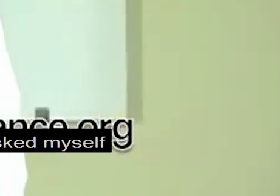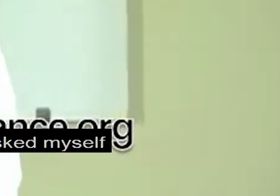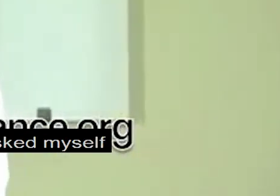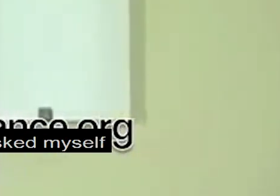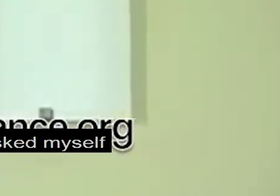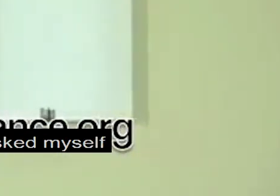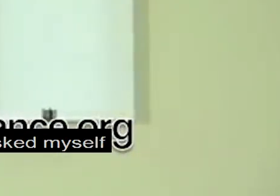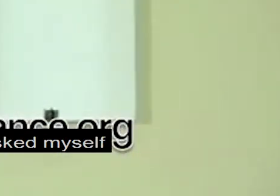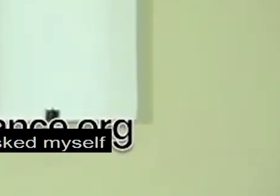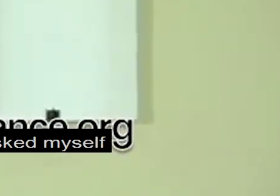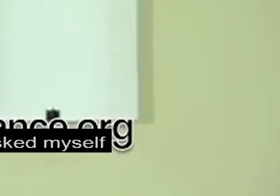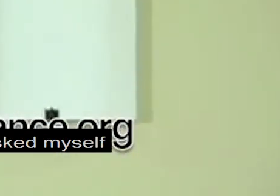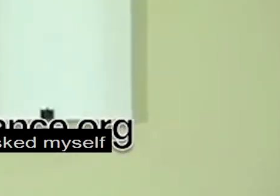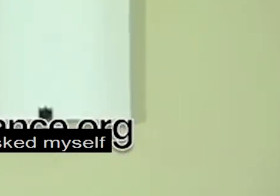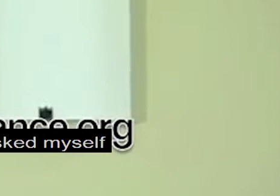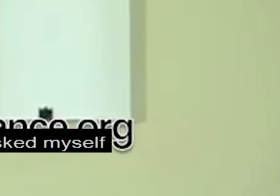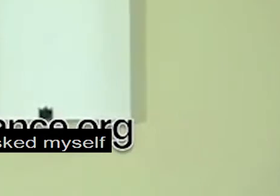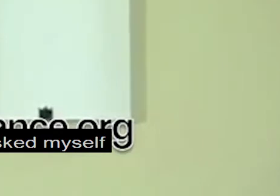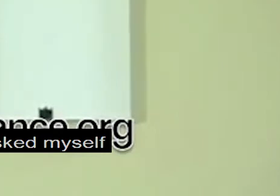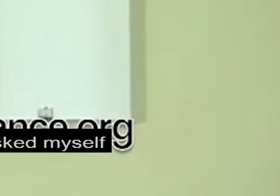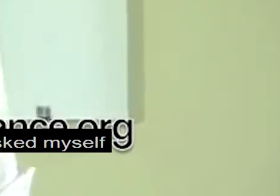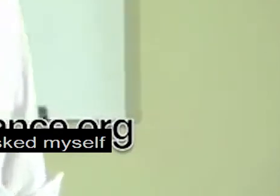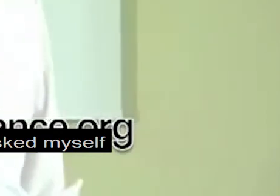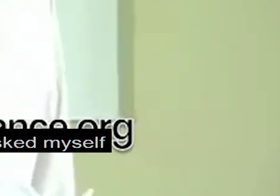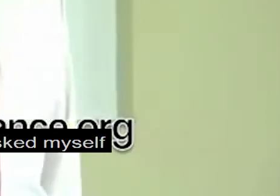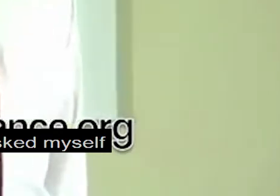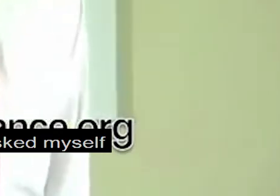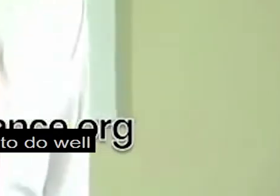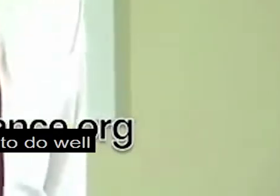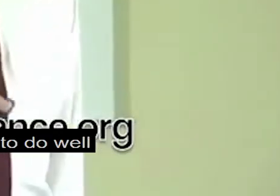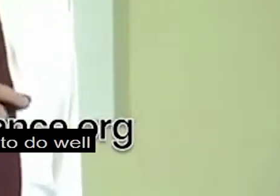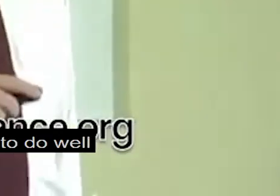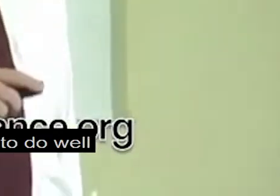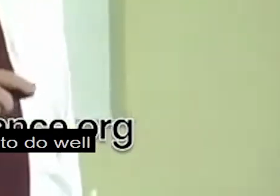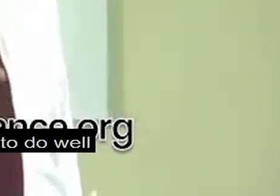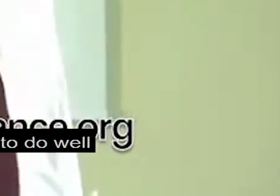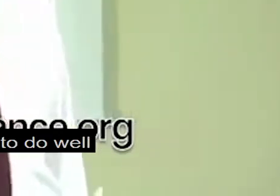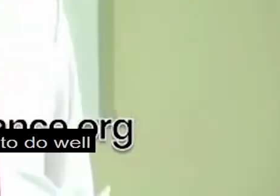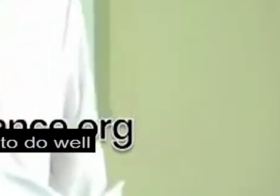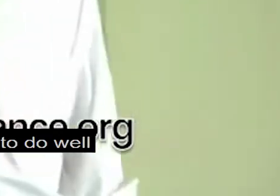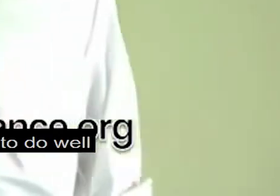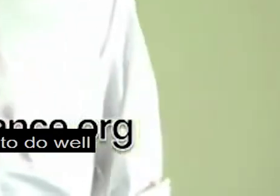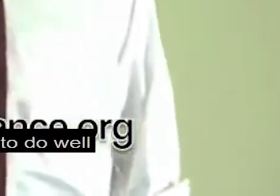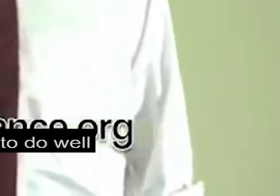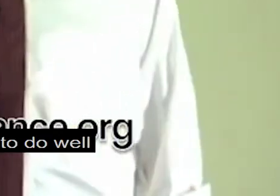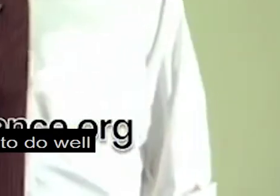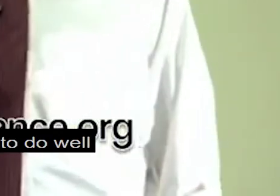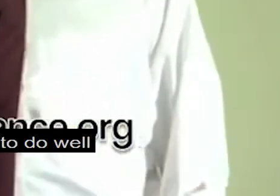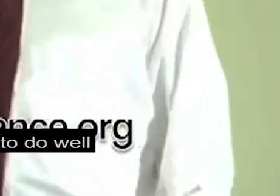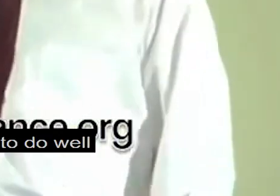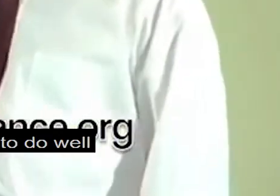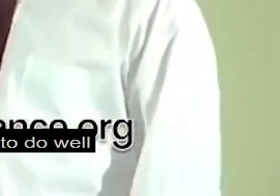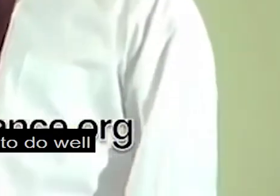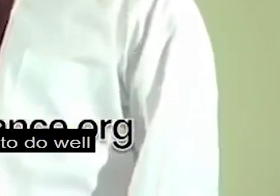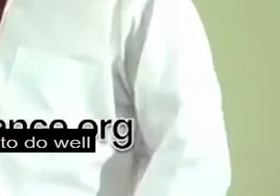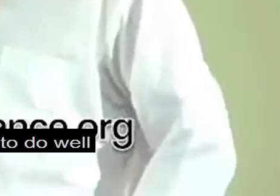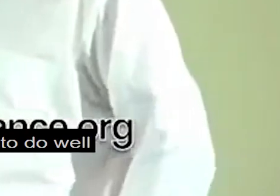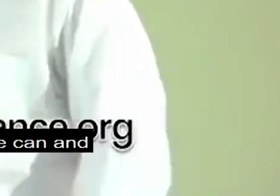dead wrong. I ask myself, why would any kid not want to do well?